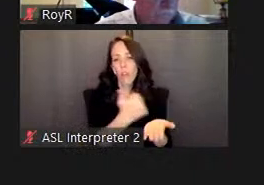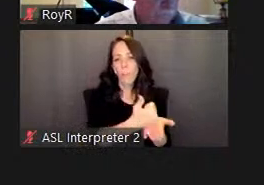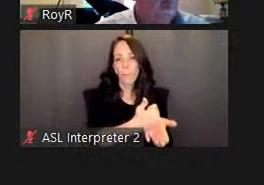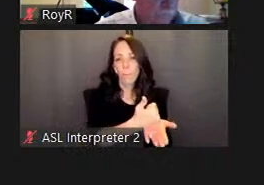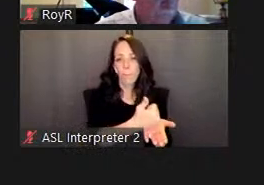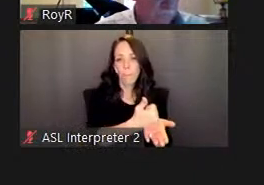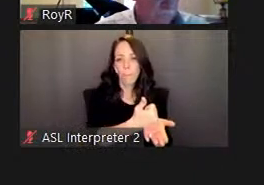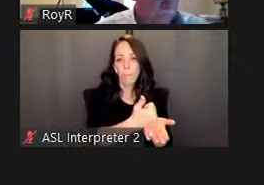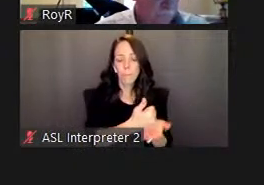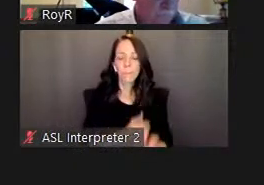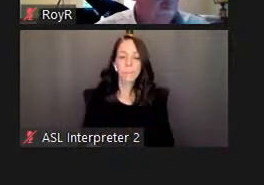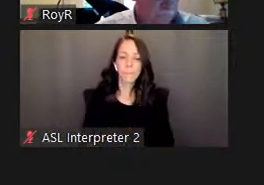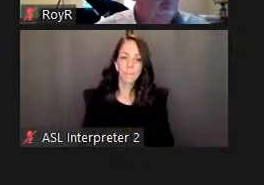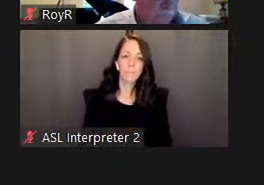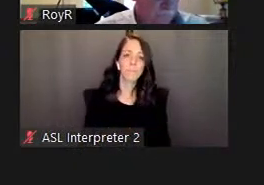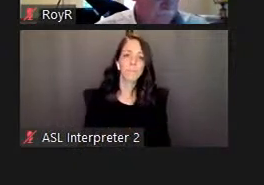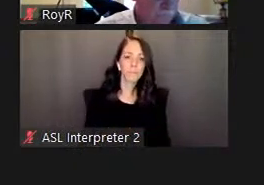please.